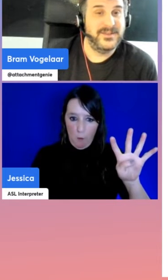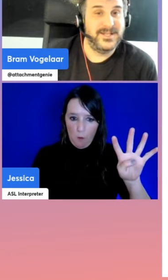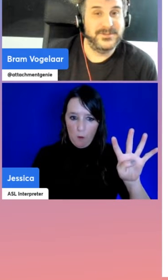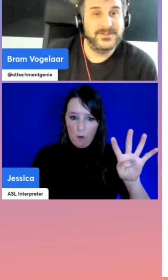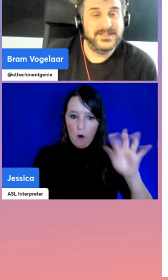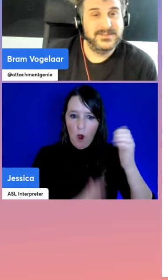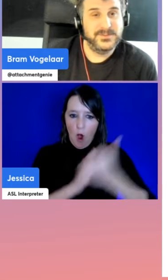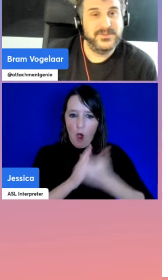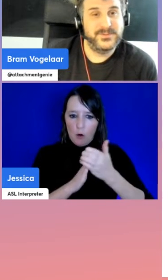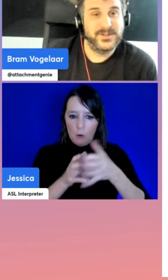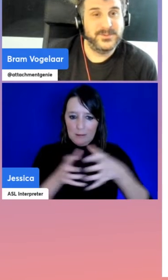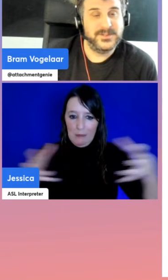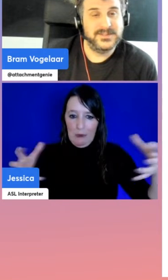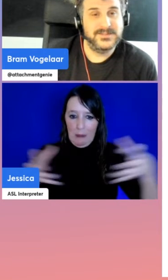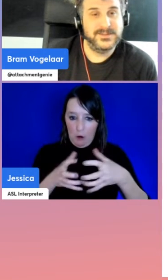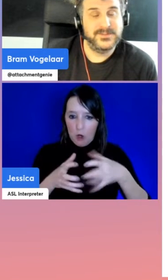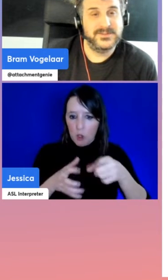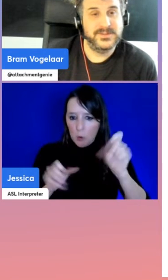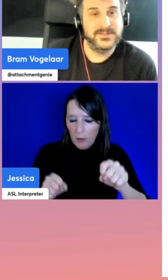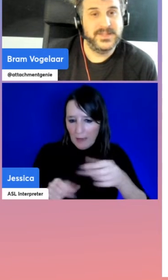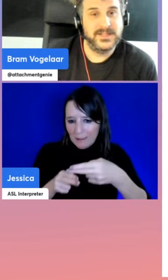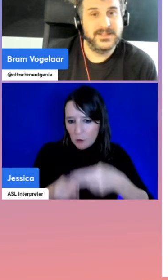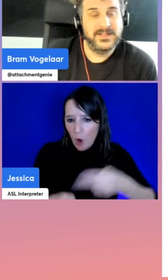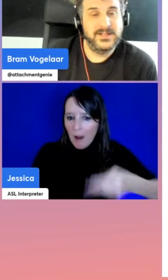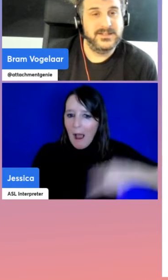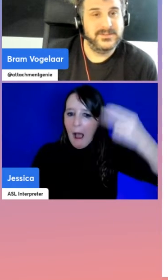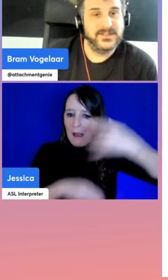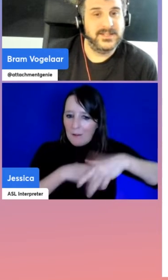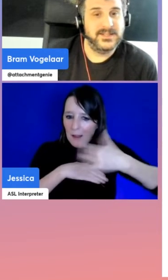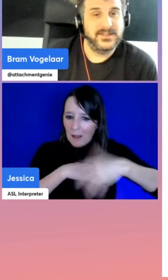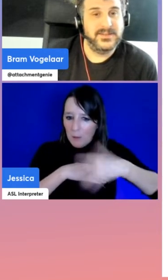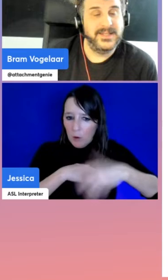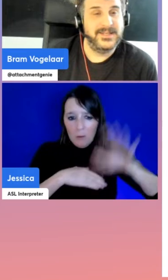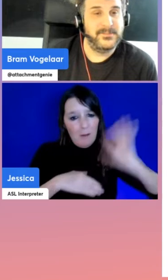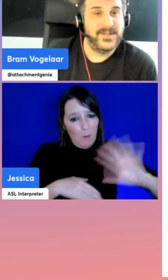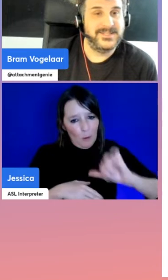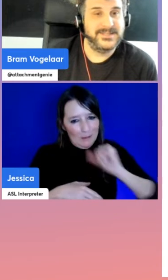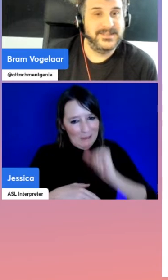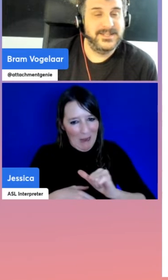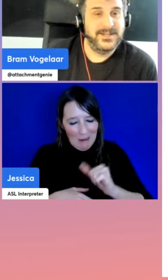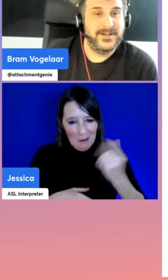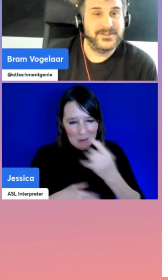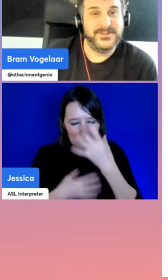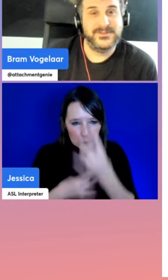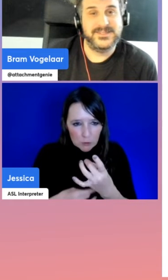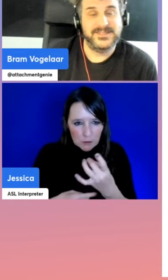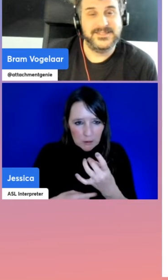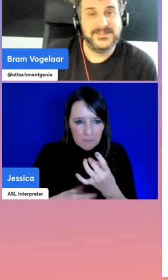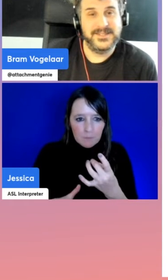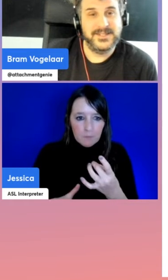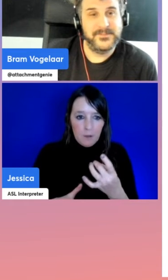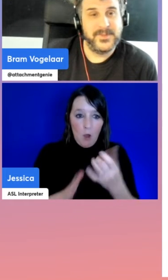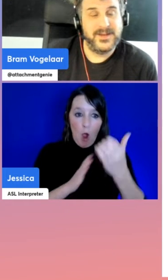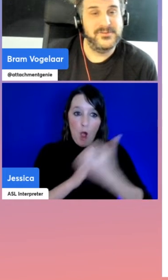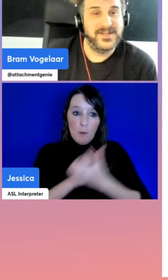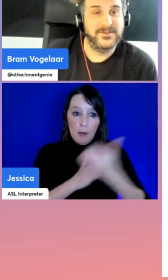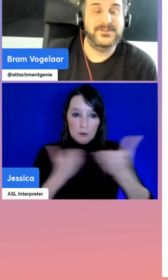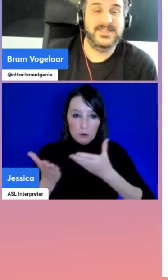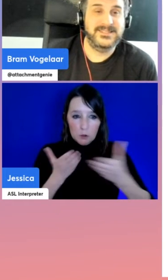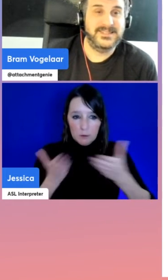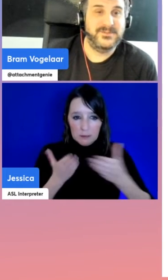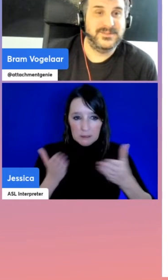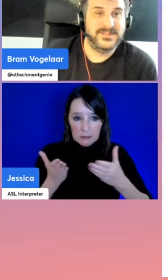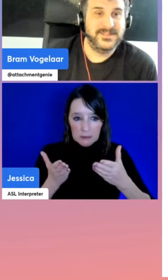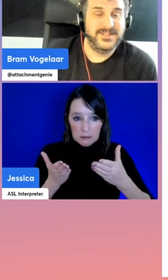high available. So before it wasn't, so it was always a bit interesting that the thing that makes other services high